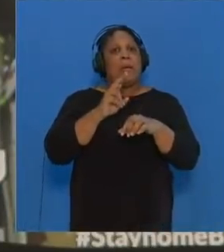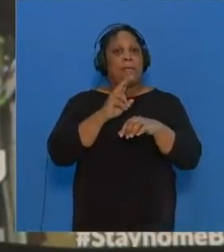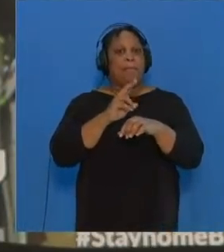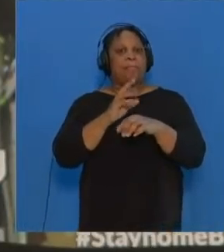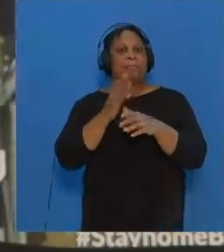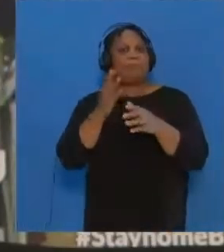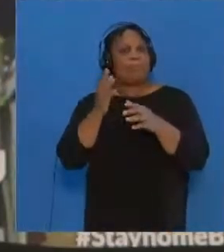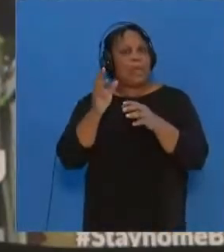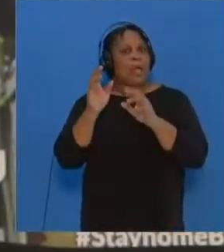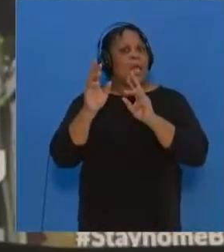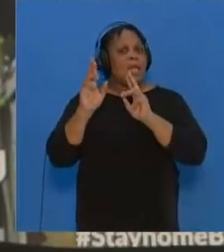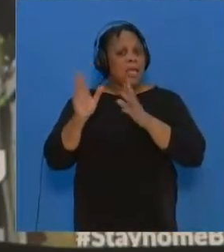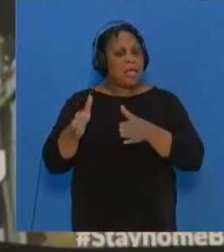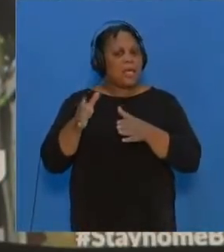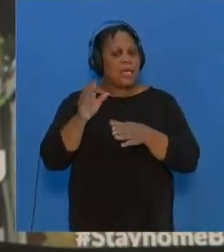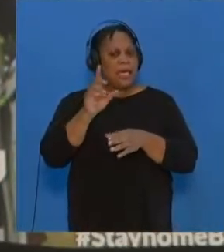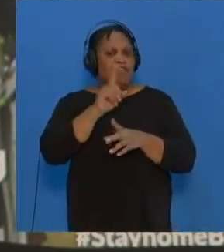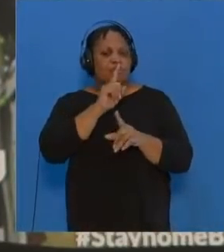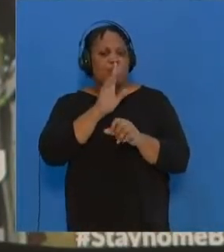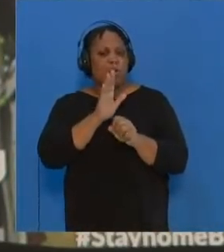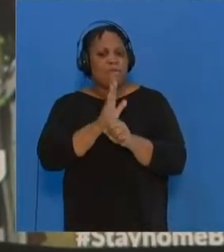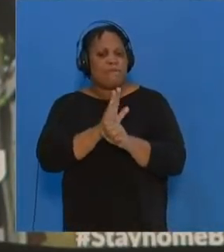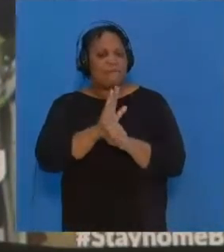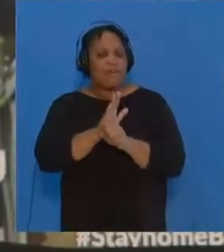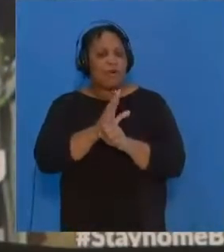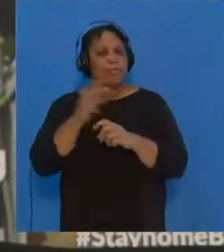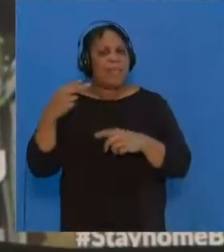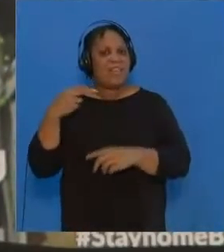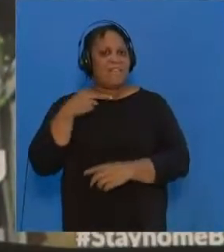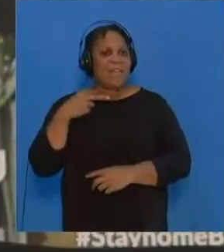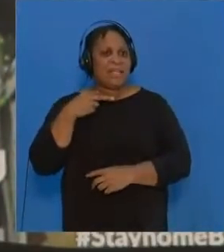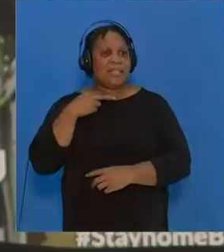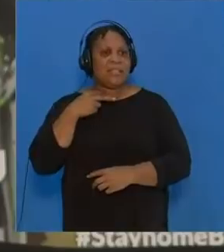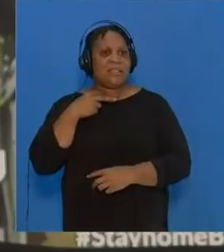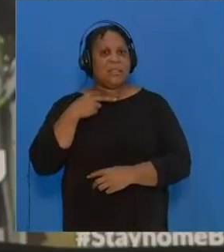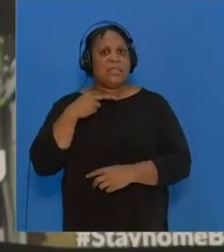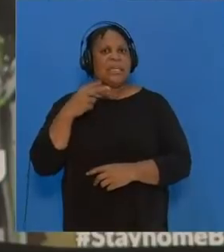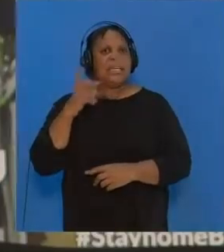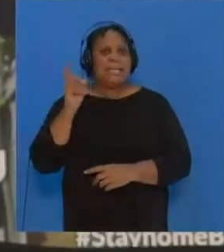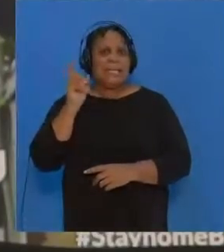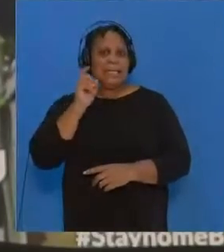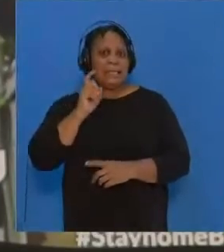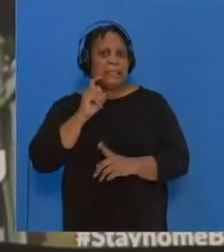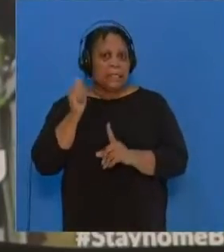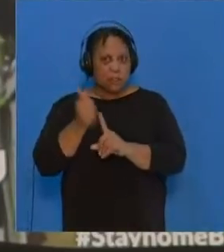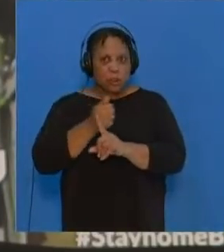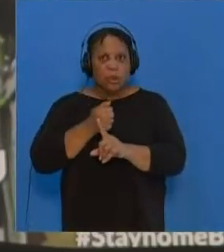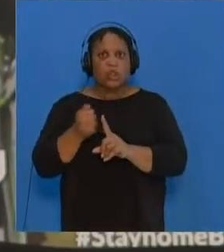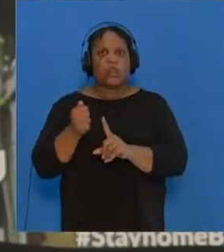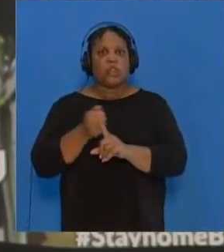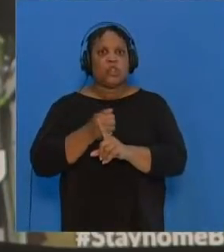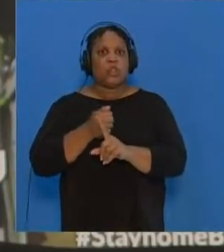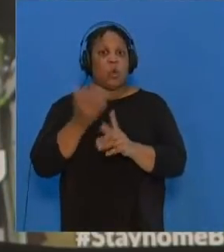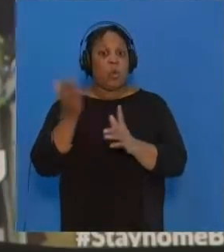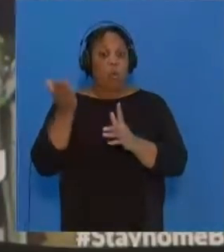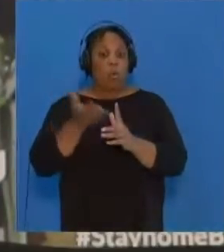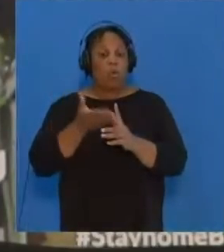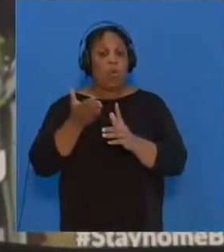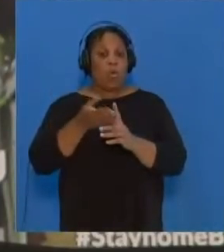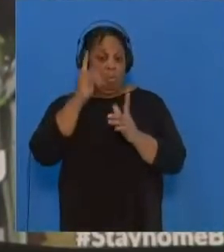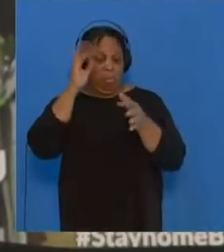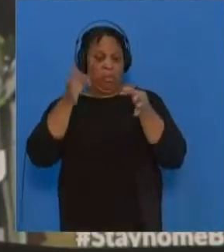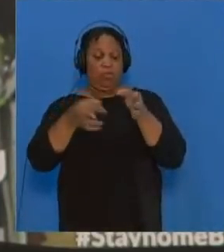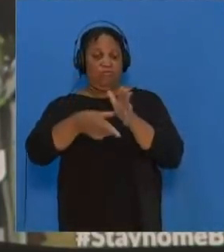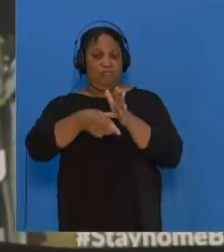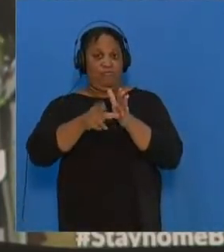that the police officer, the victim in the sexual assault incident, has filed judicial